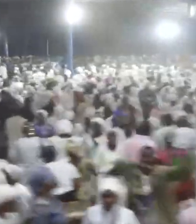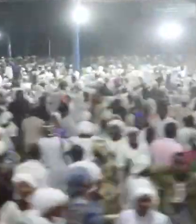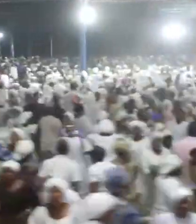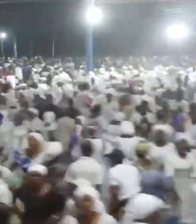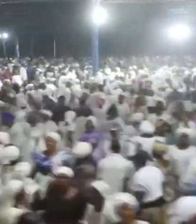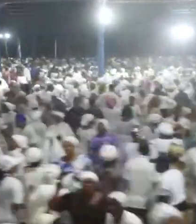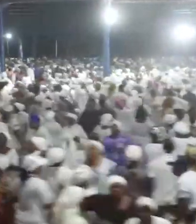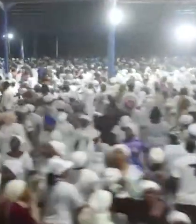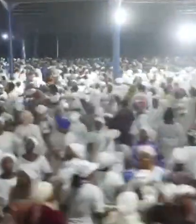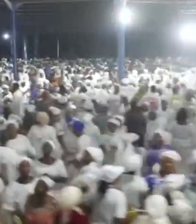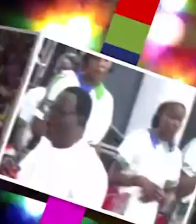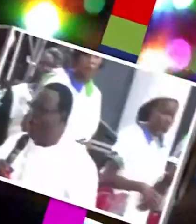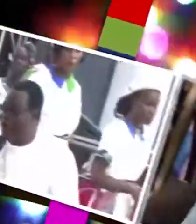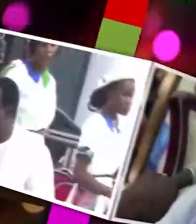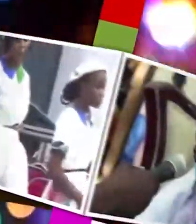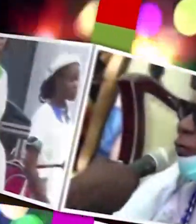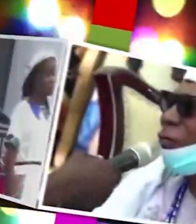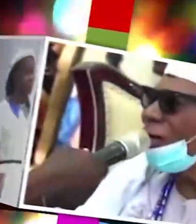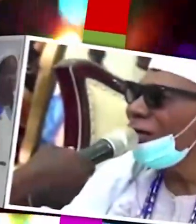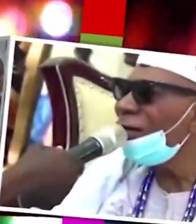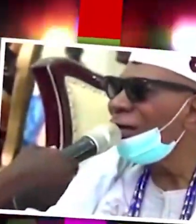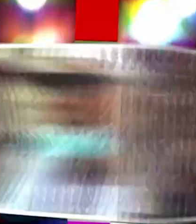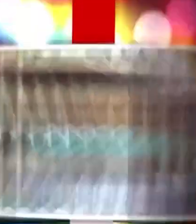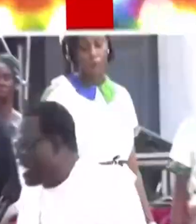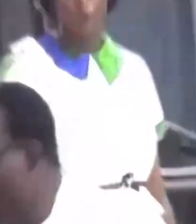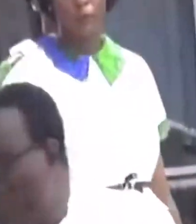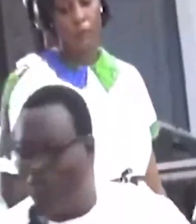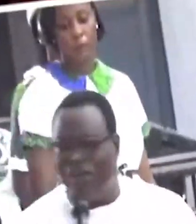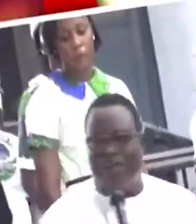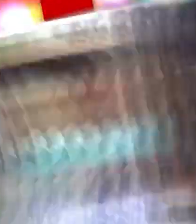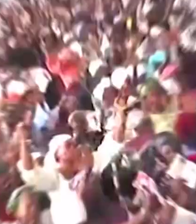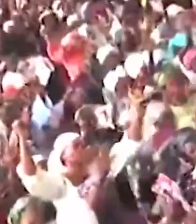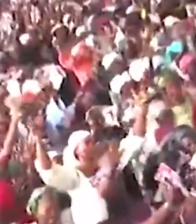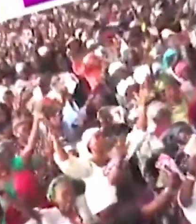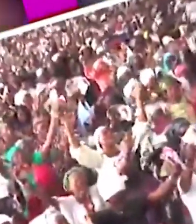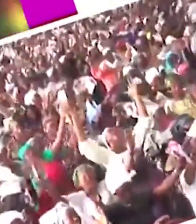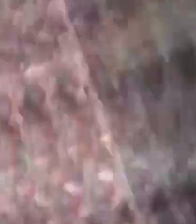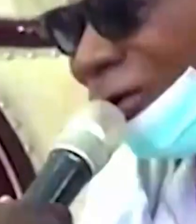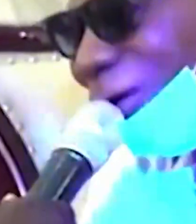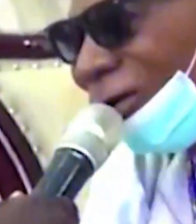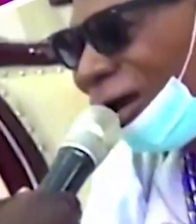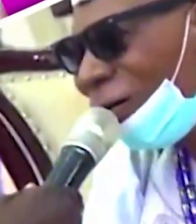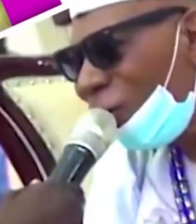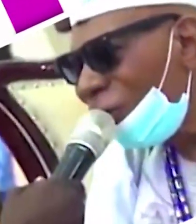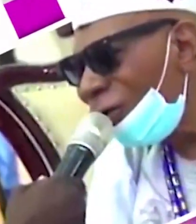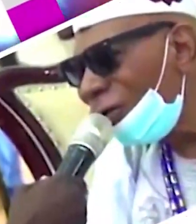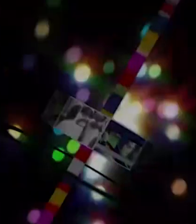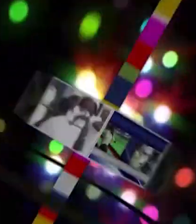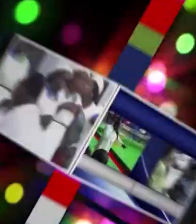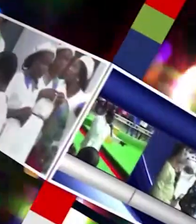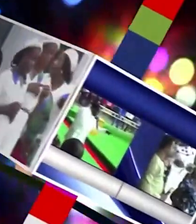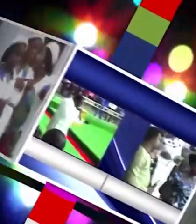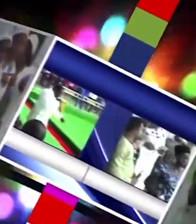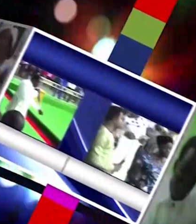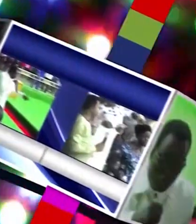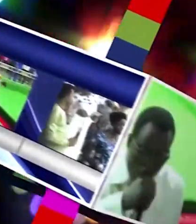tun sise agbara lati owo apostle smo mustafa jp Babasebioba o fe sise iyanu itusile igbega ona